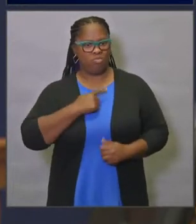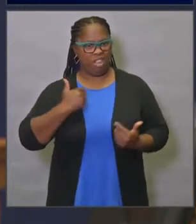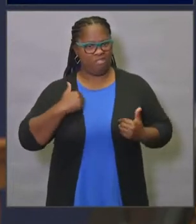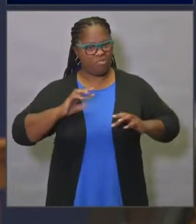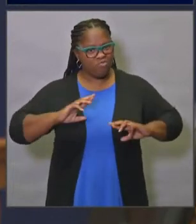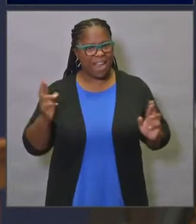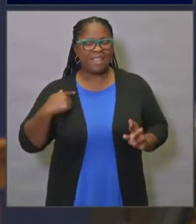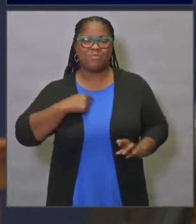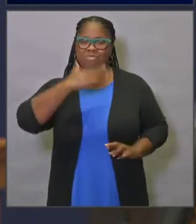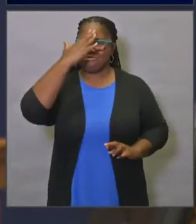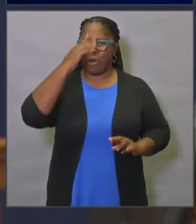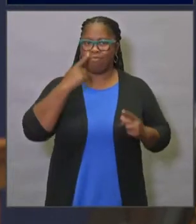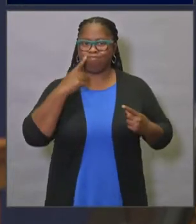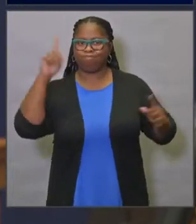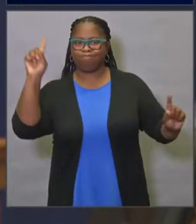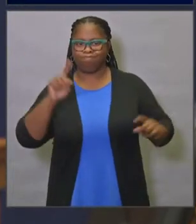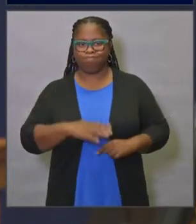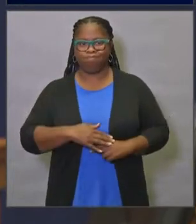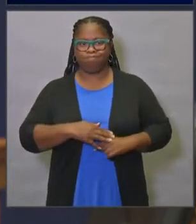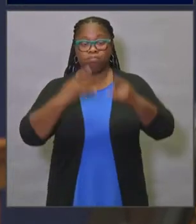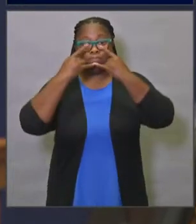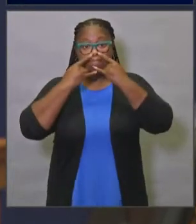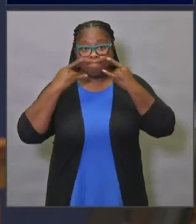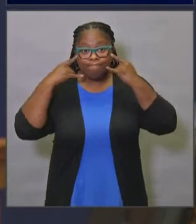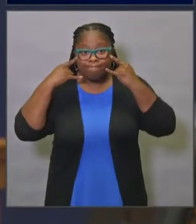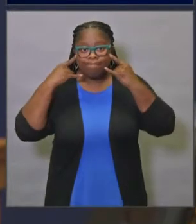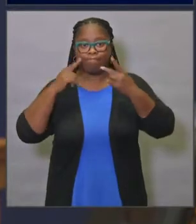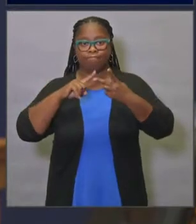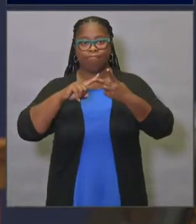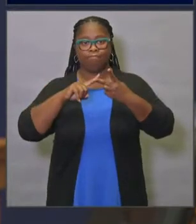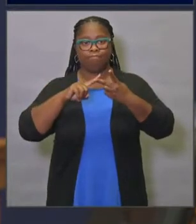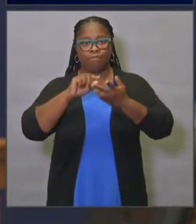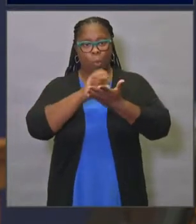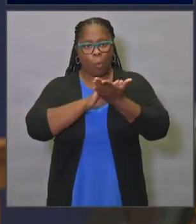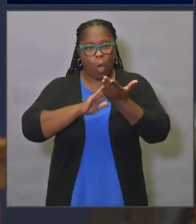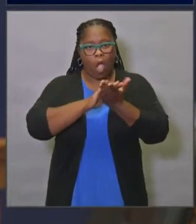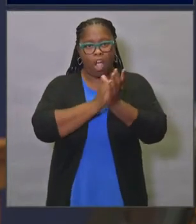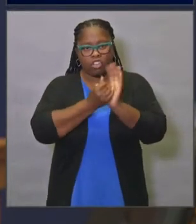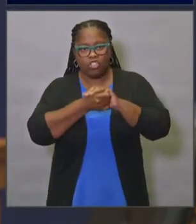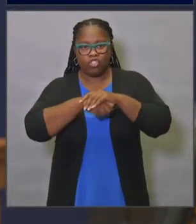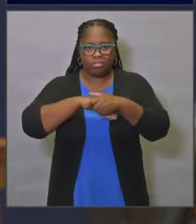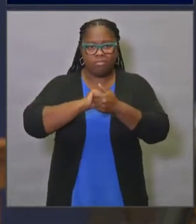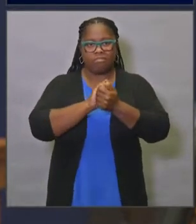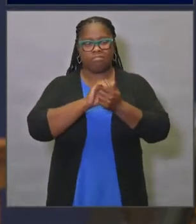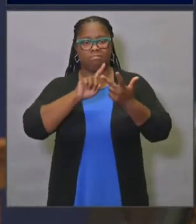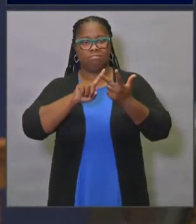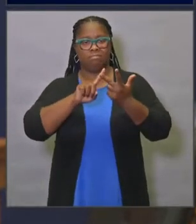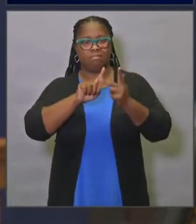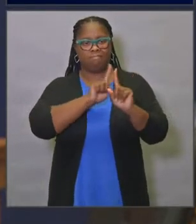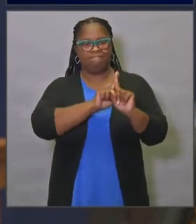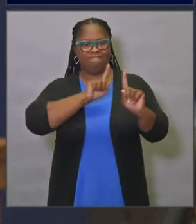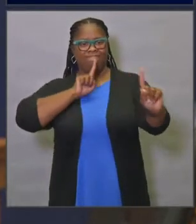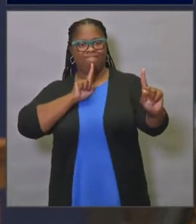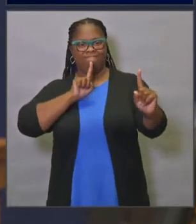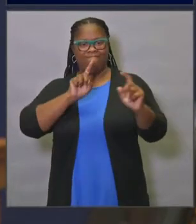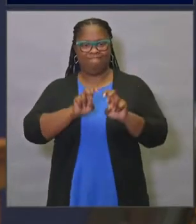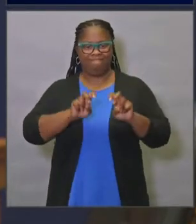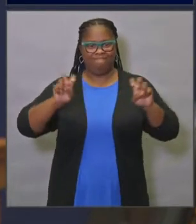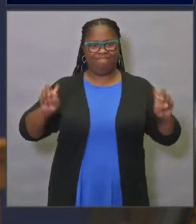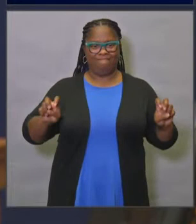effective. Wear a face covering, wash your hands, keep 6 feet apart, and stay home if you are feeling